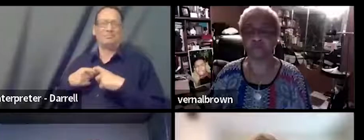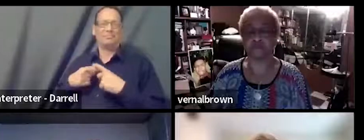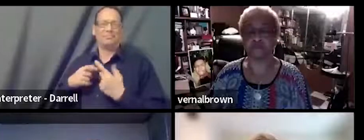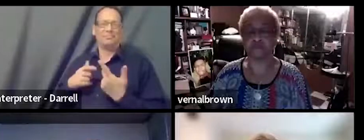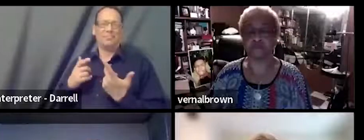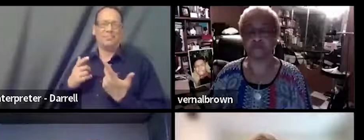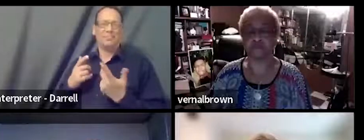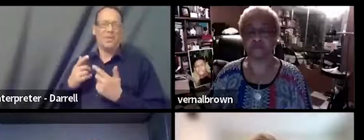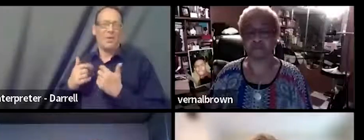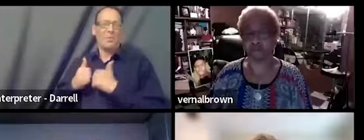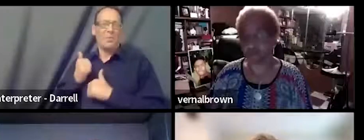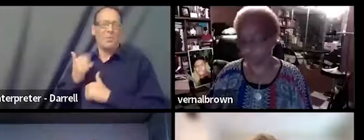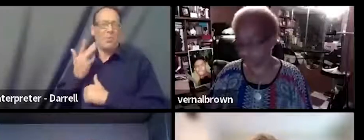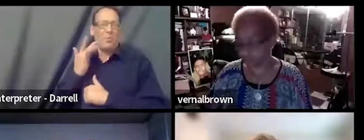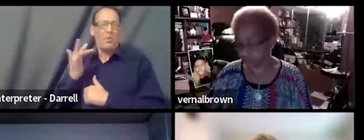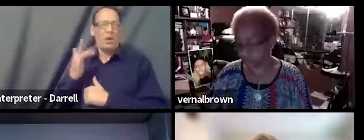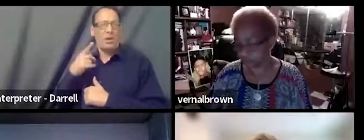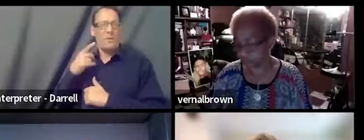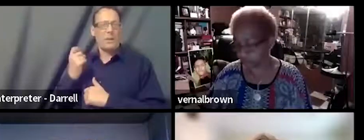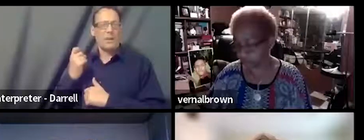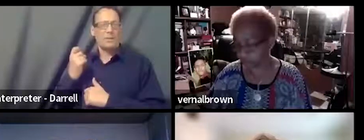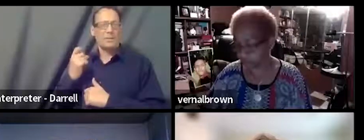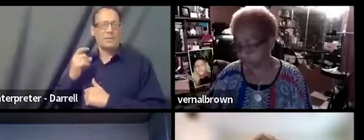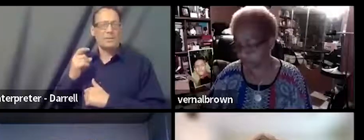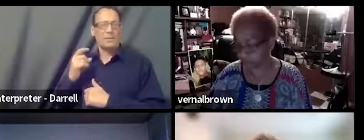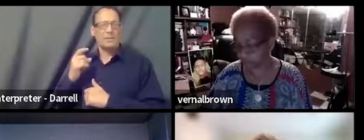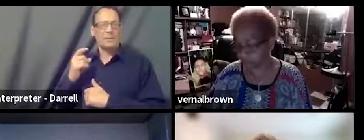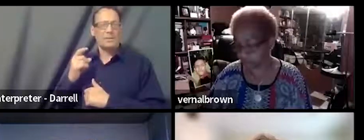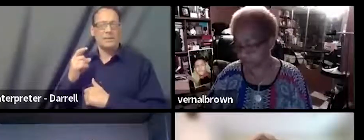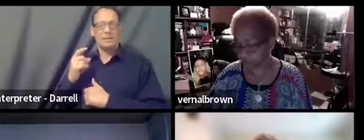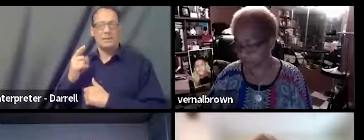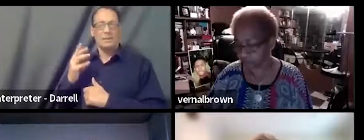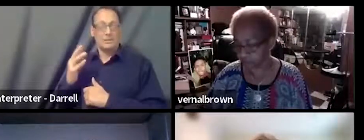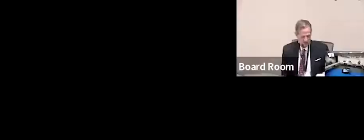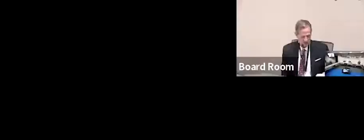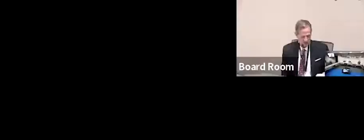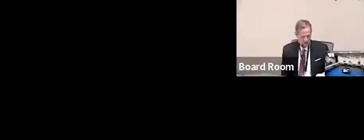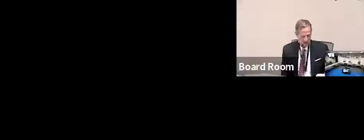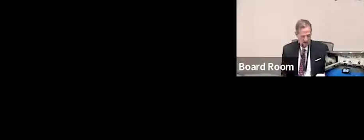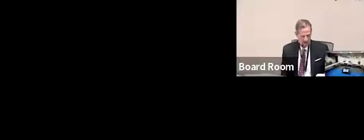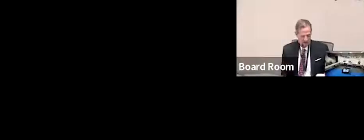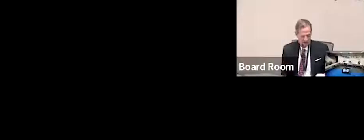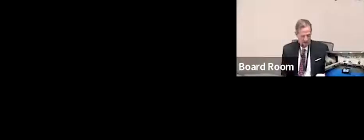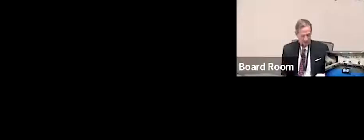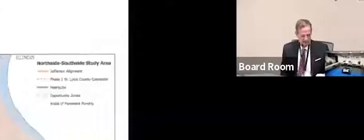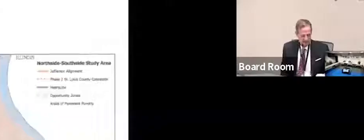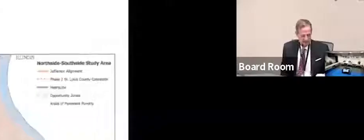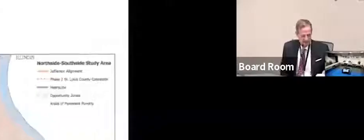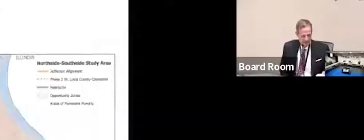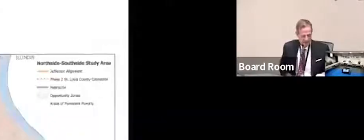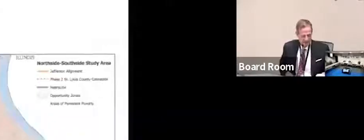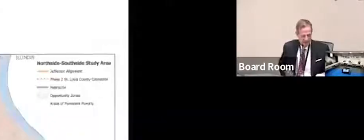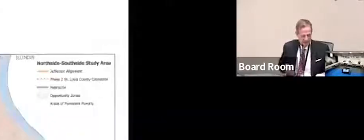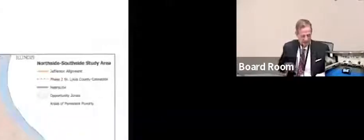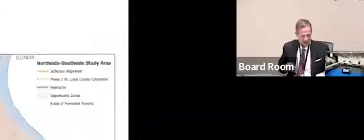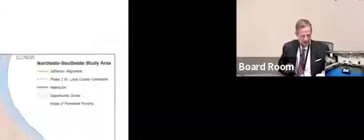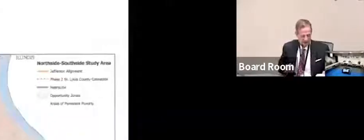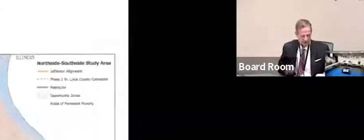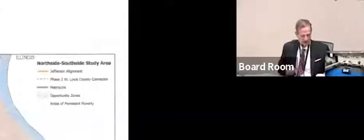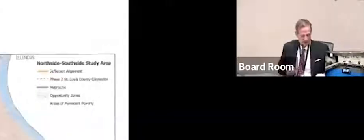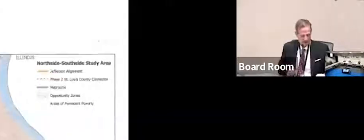because of essentially the taxing capacity of the city of St. Louis made